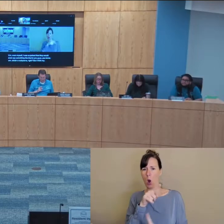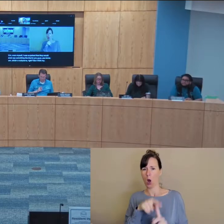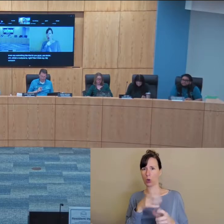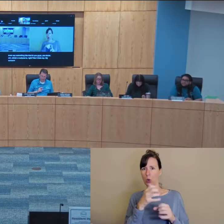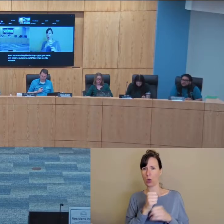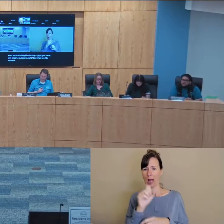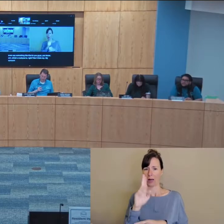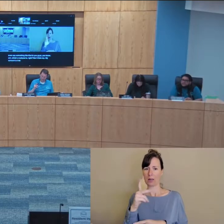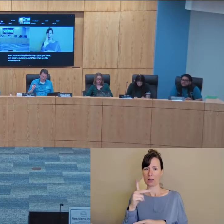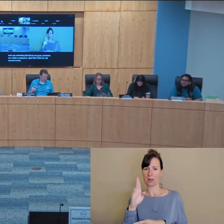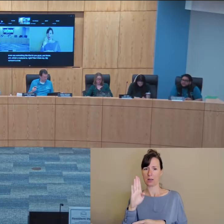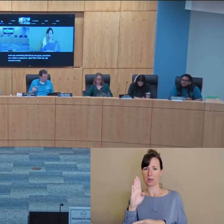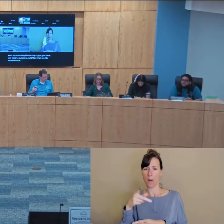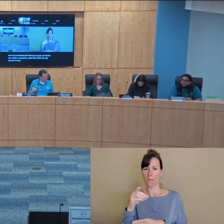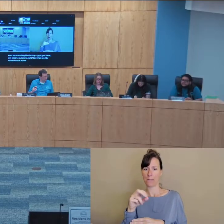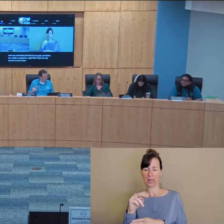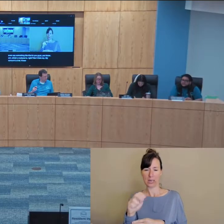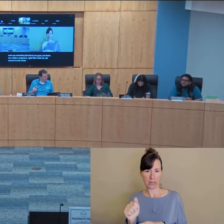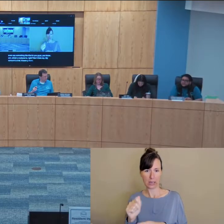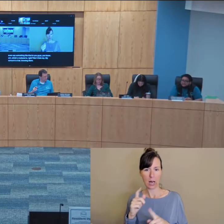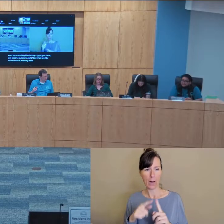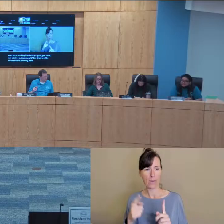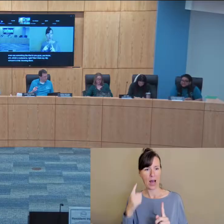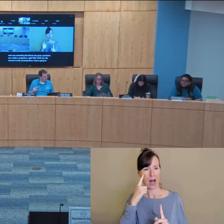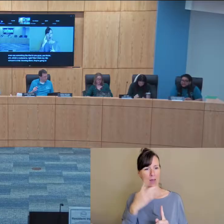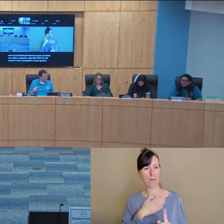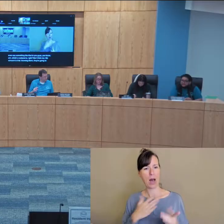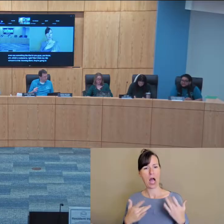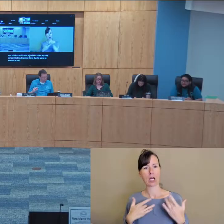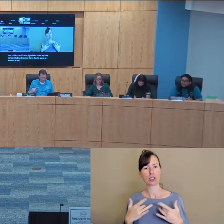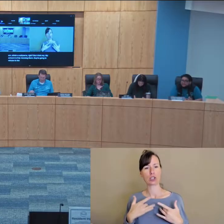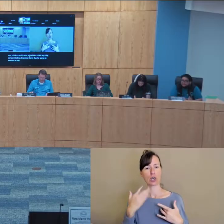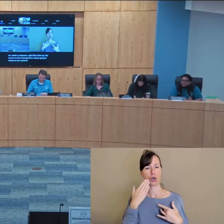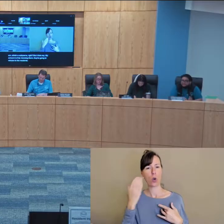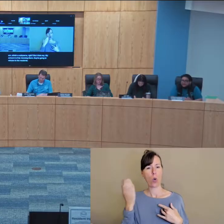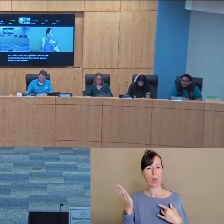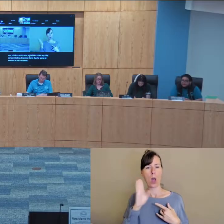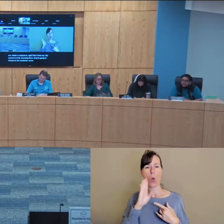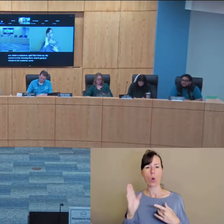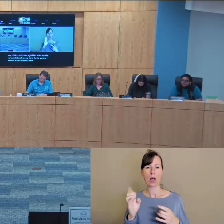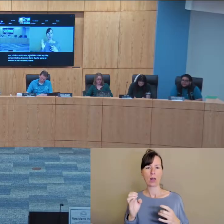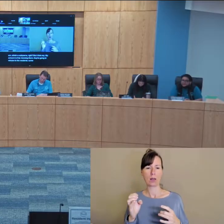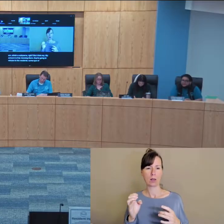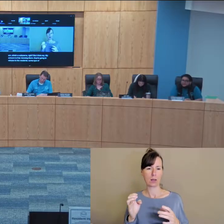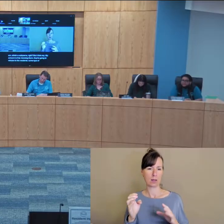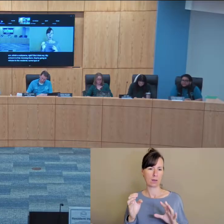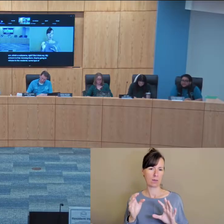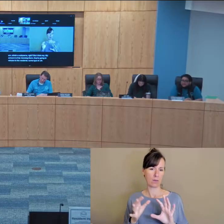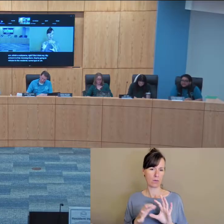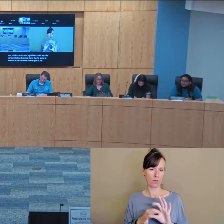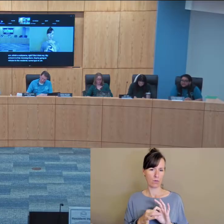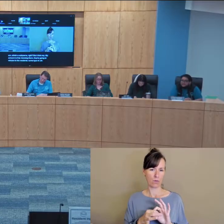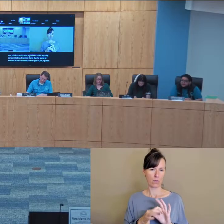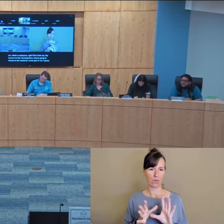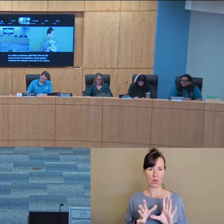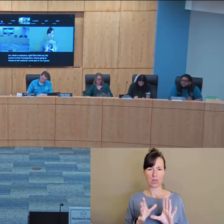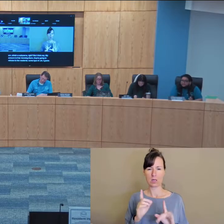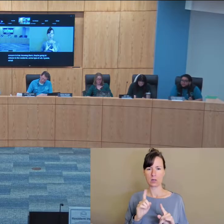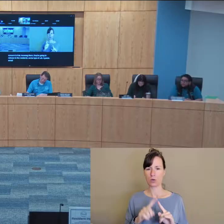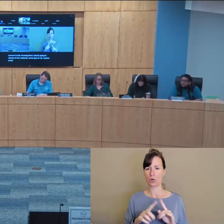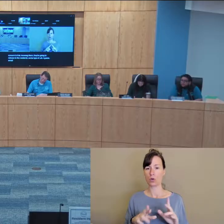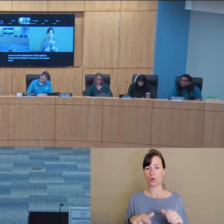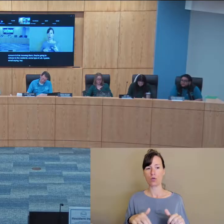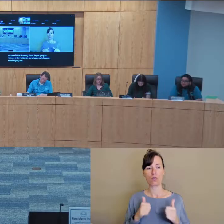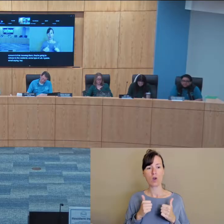that knowing them, they're going to release to the residents some type of, email saying,